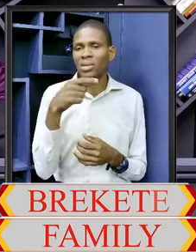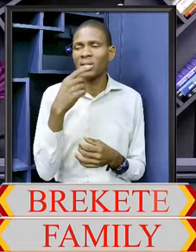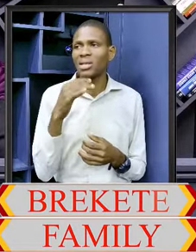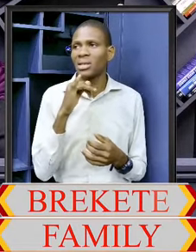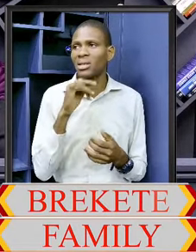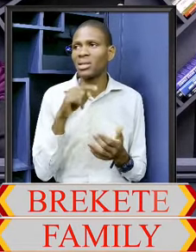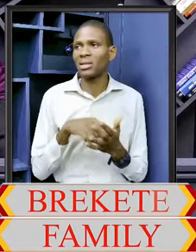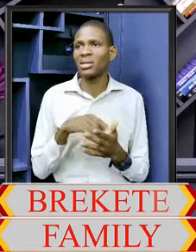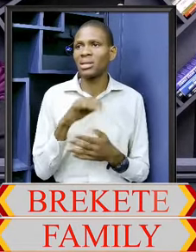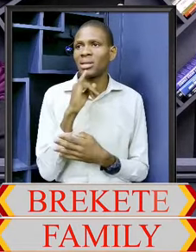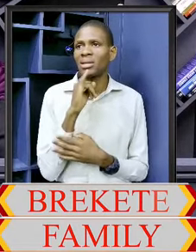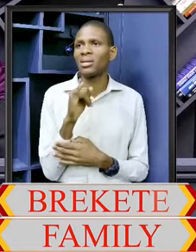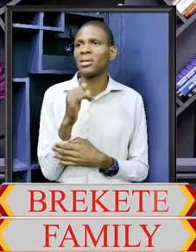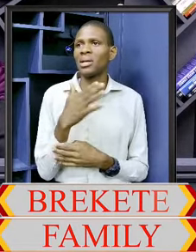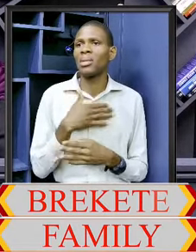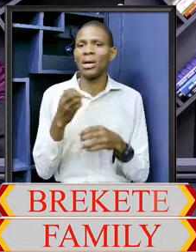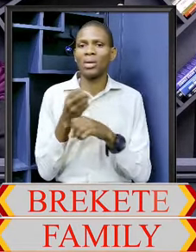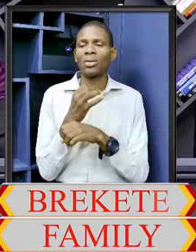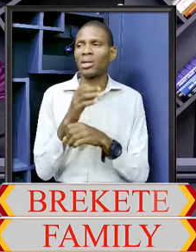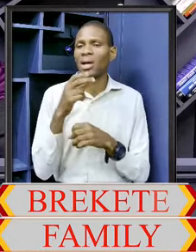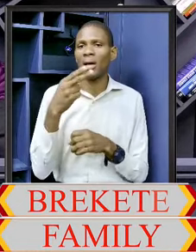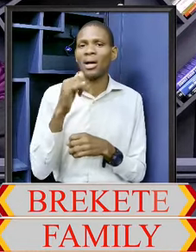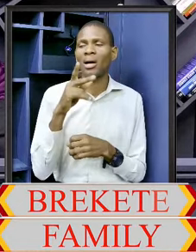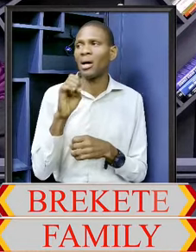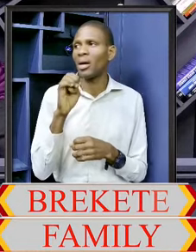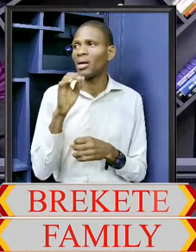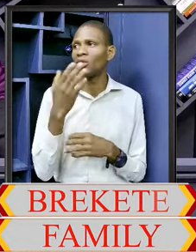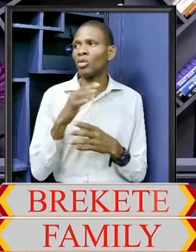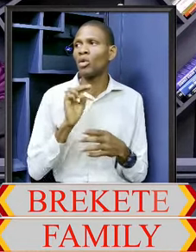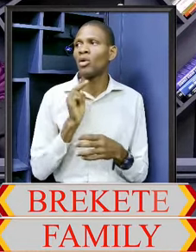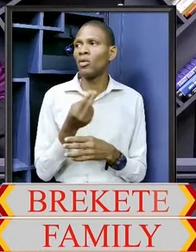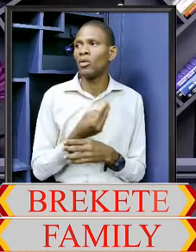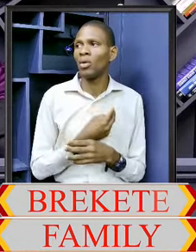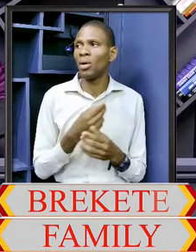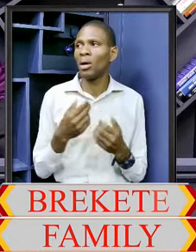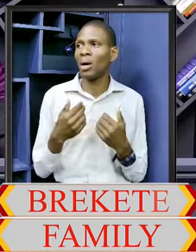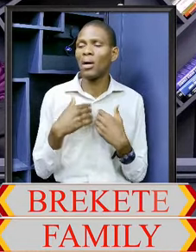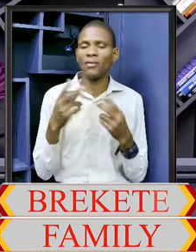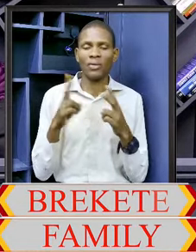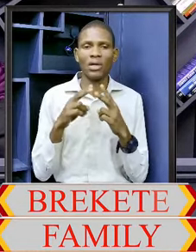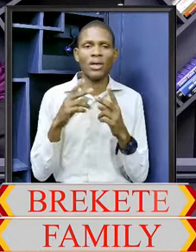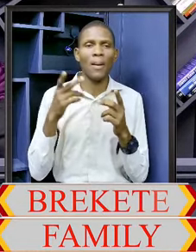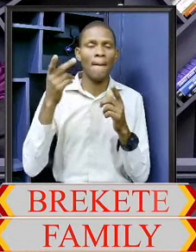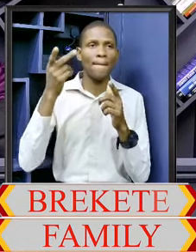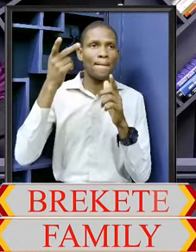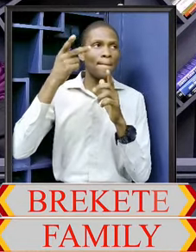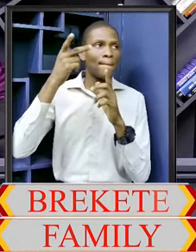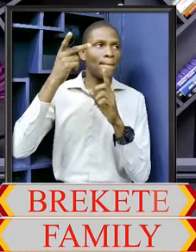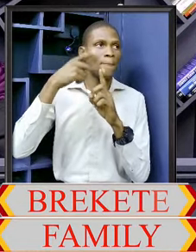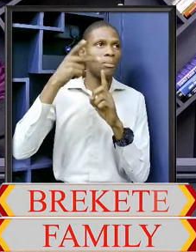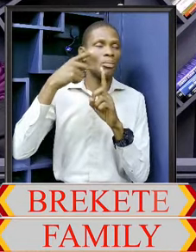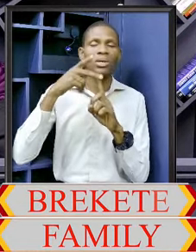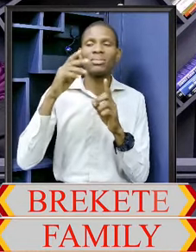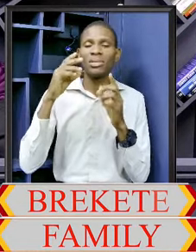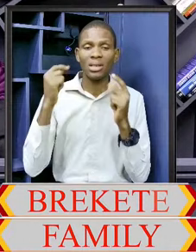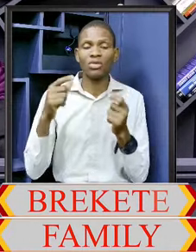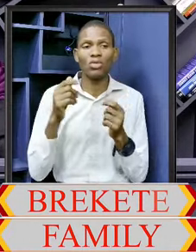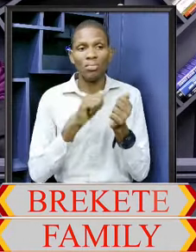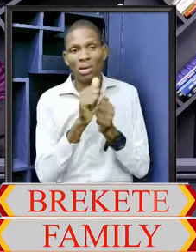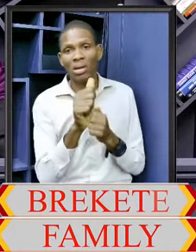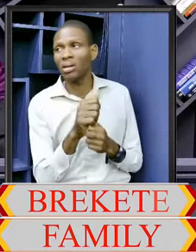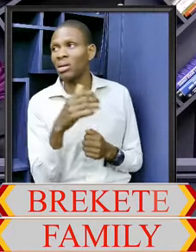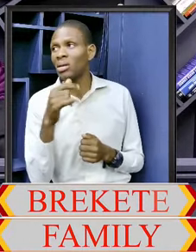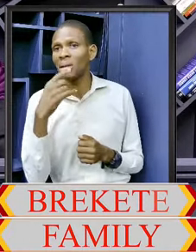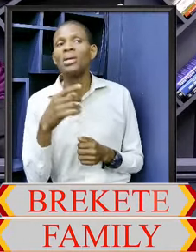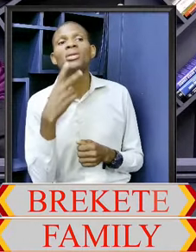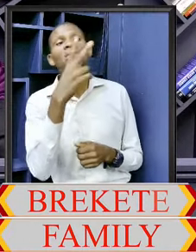my consultant Ike, is because some of us are very popular. Emelu, you pass.